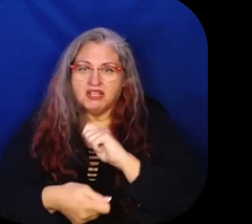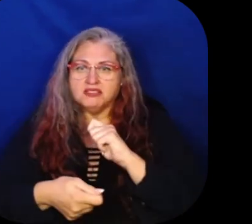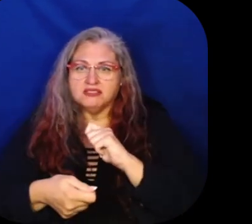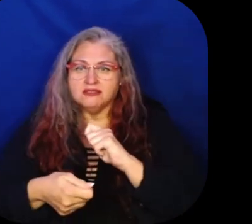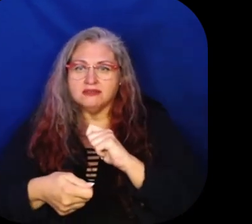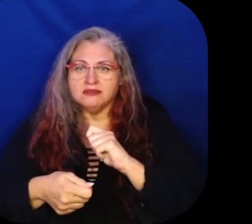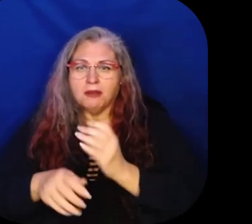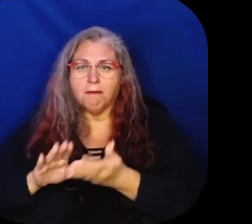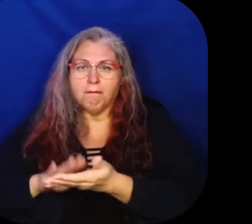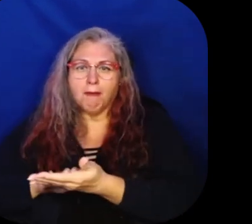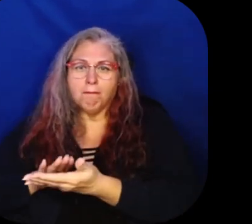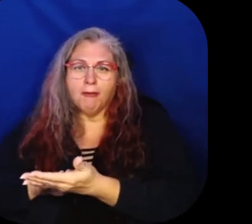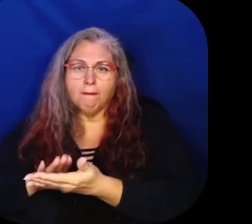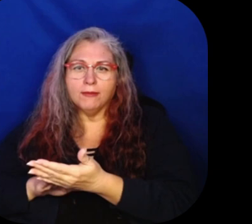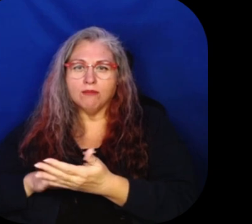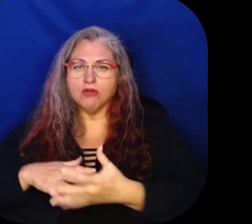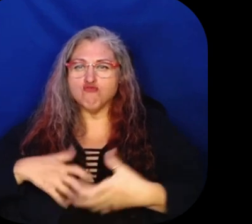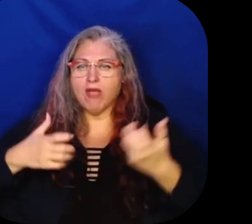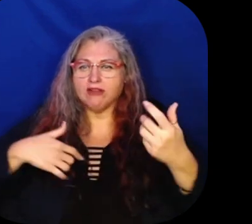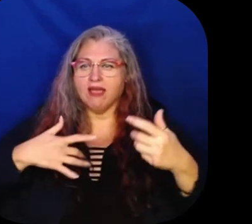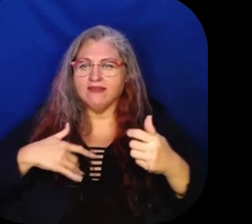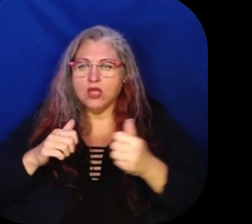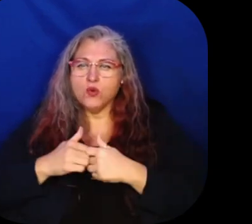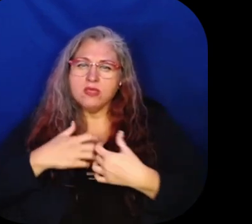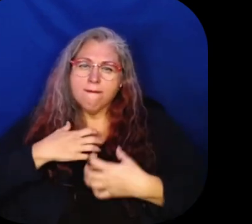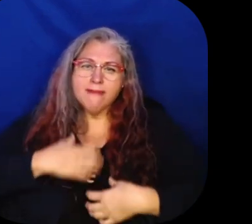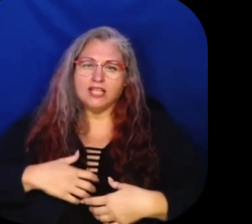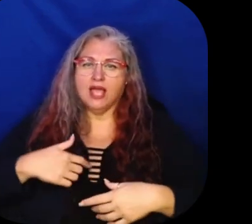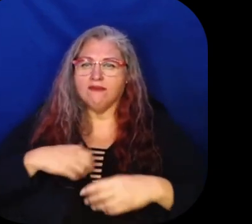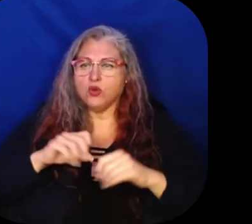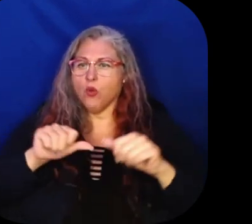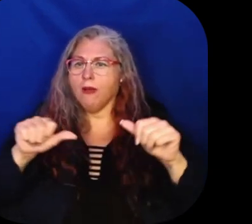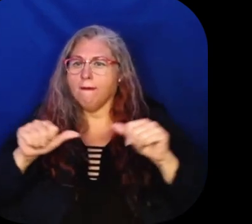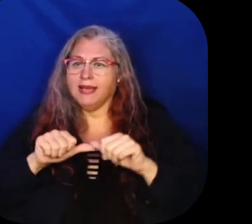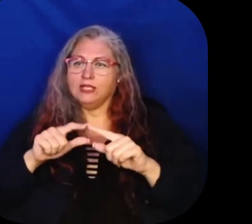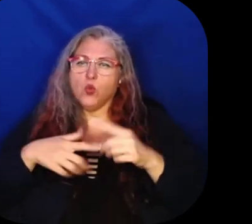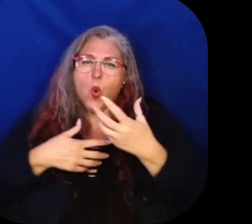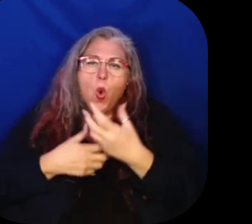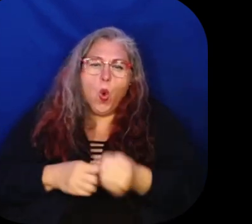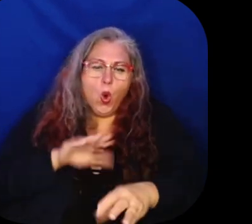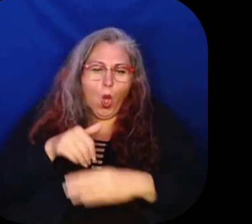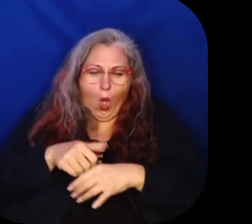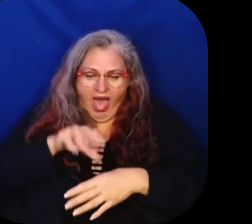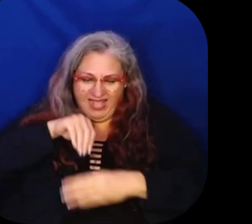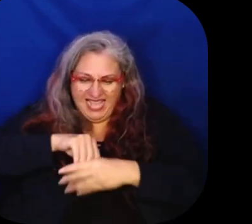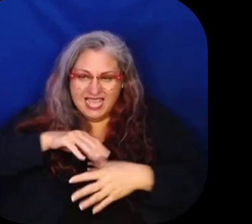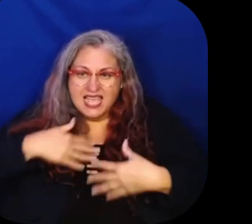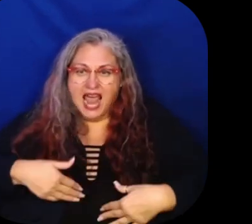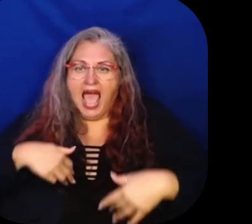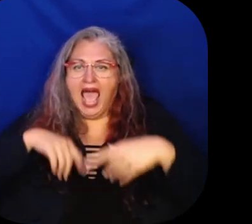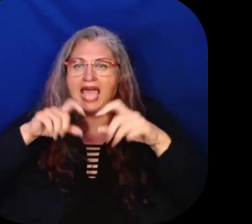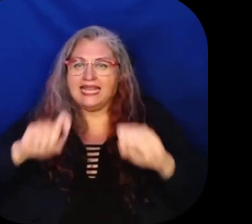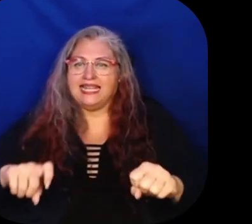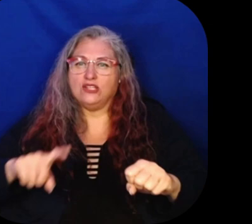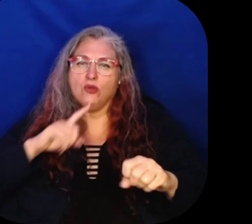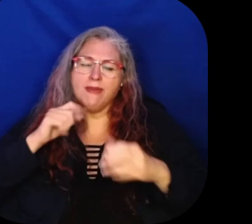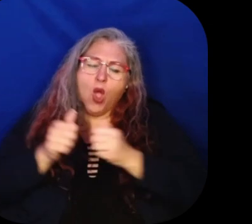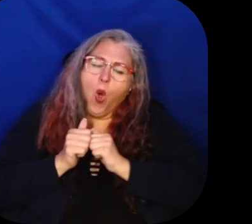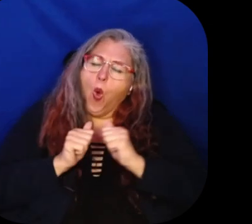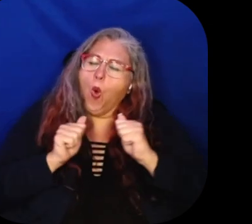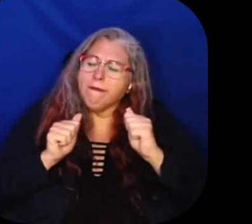Rage I feel with passion, and I have no space left to hold all of it inside me. I need to be opened wide.